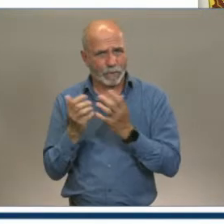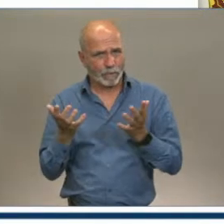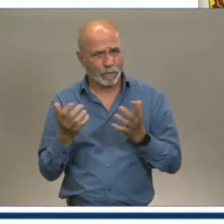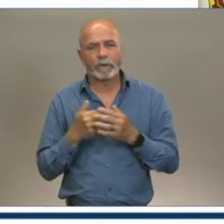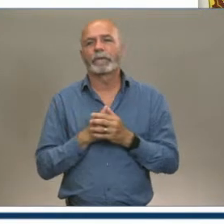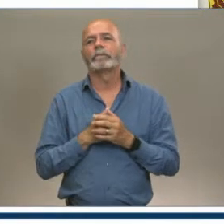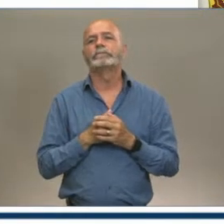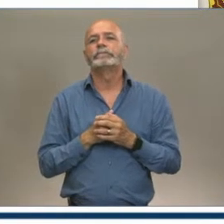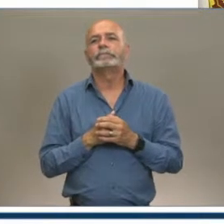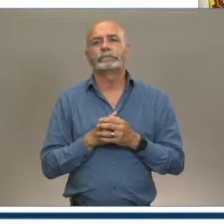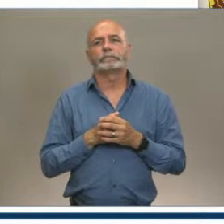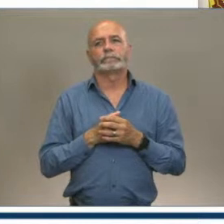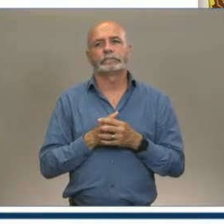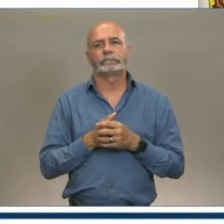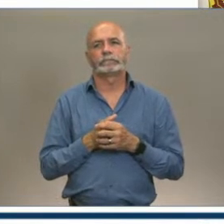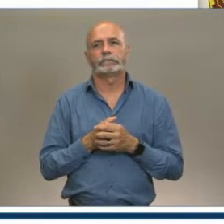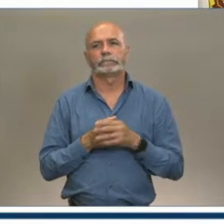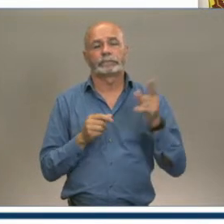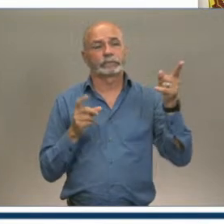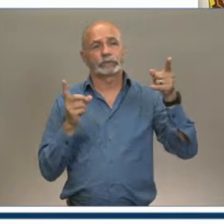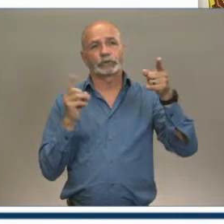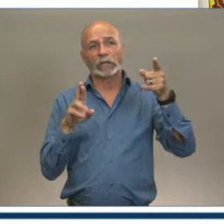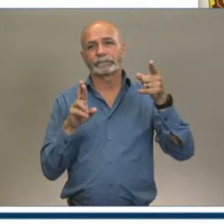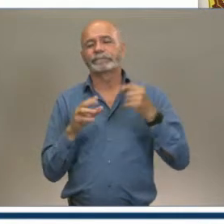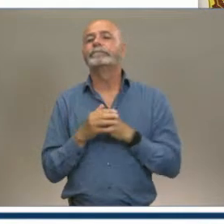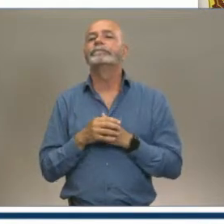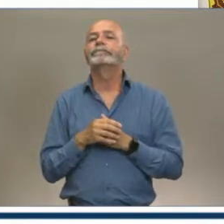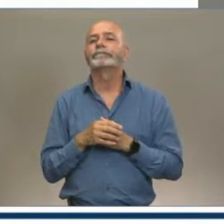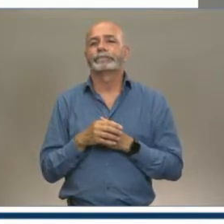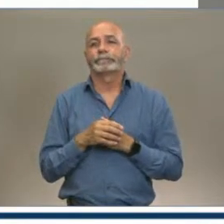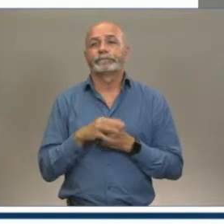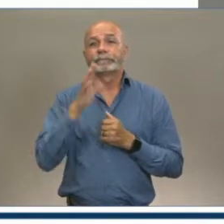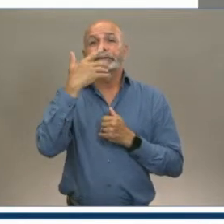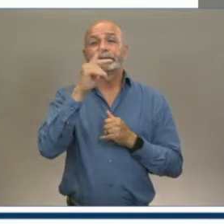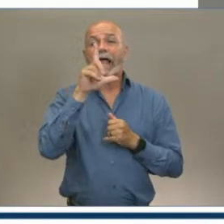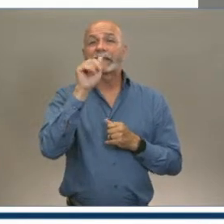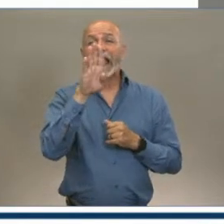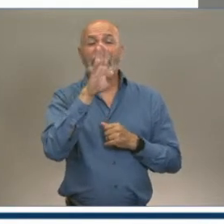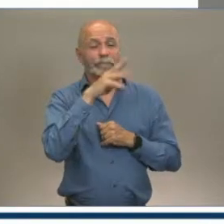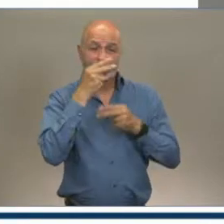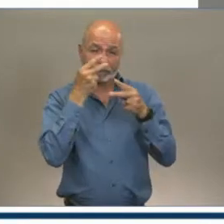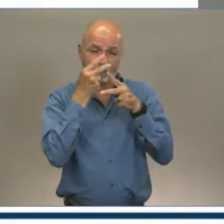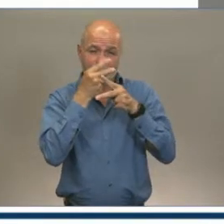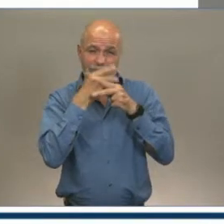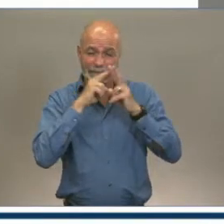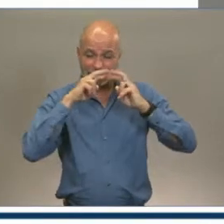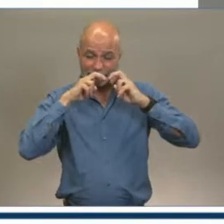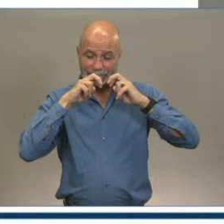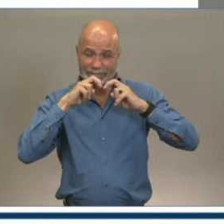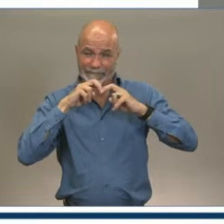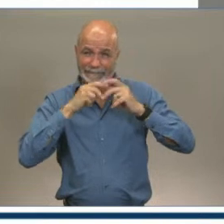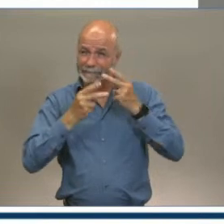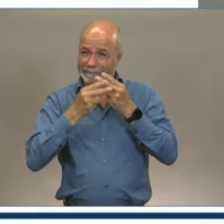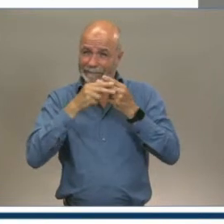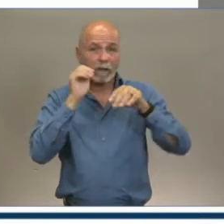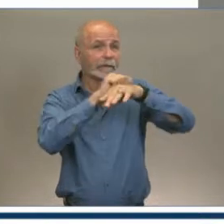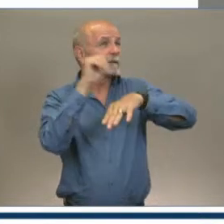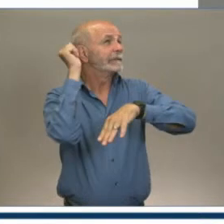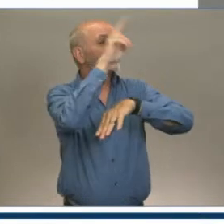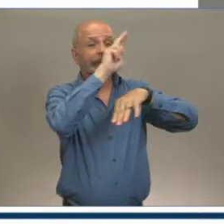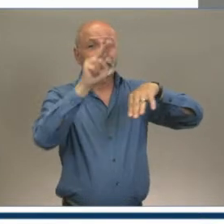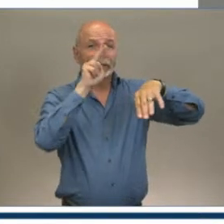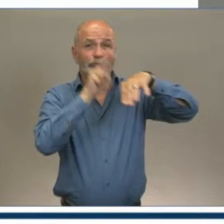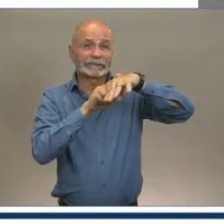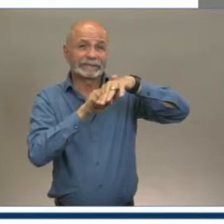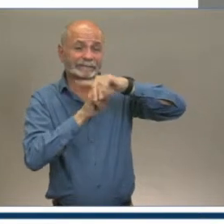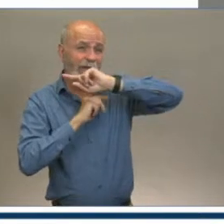in. So we continue to do surveillance at our lab, screening for variants, and then sending specimens off to the national lab.